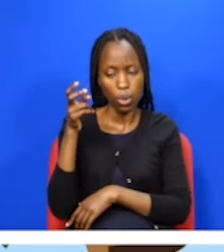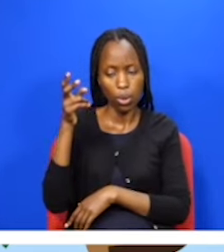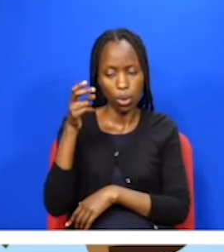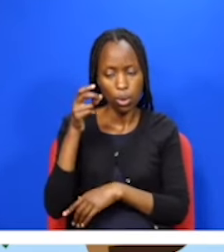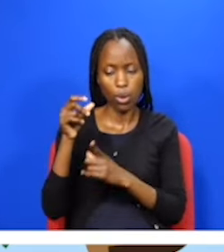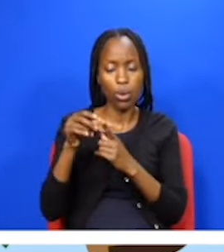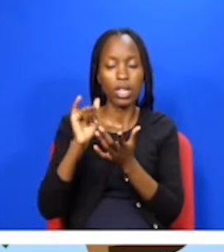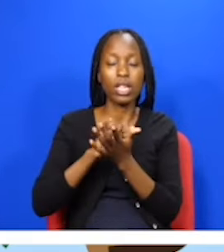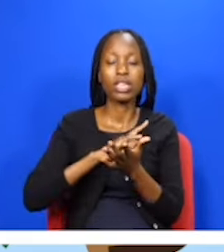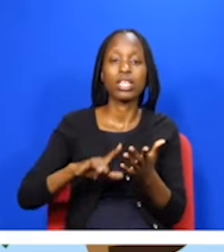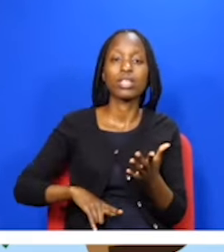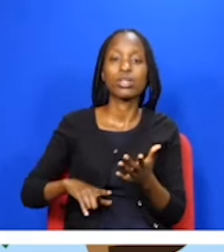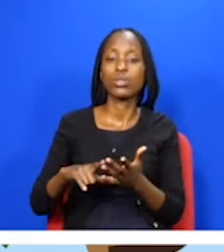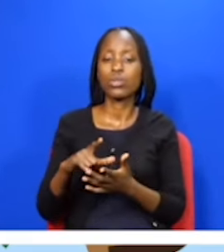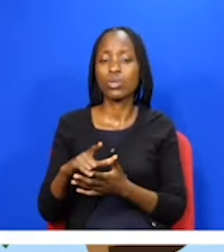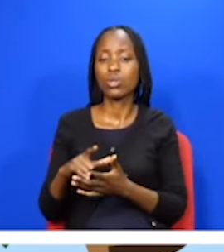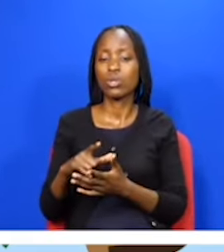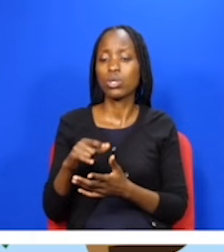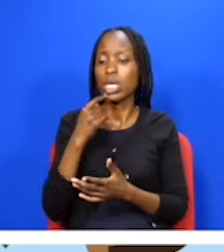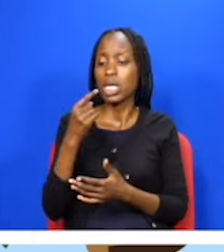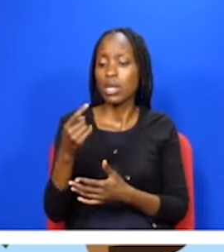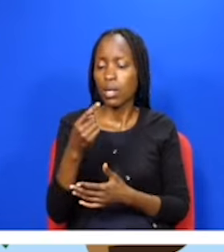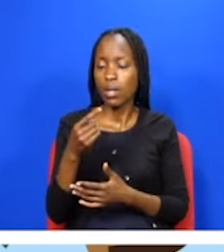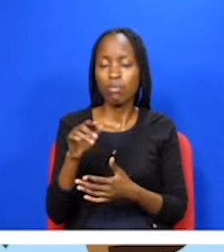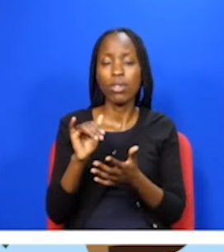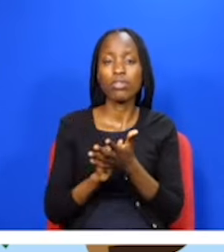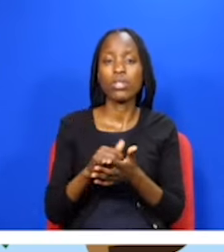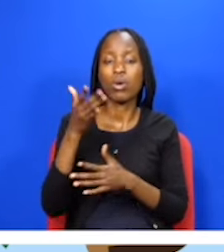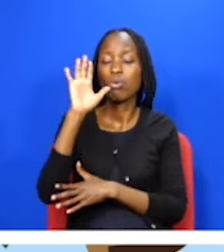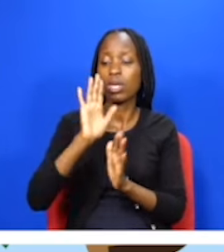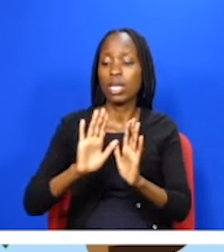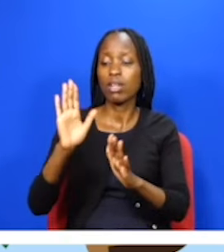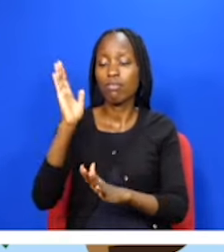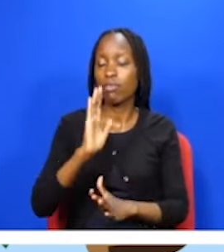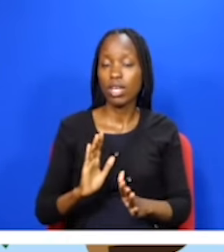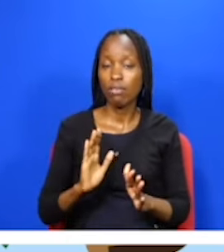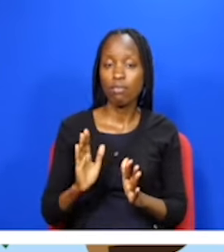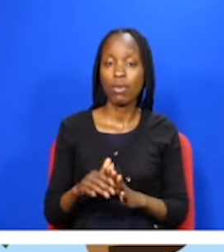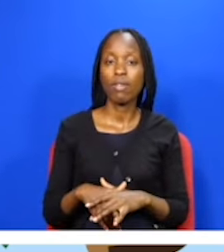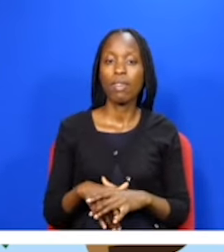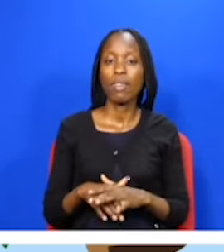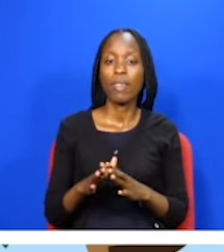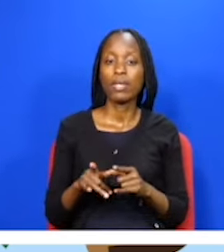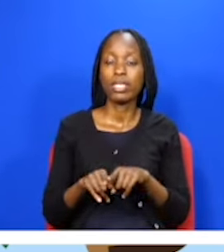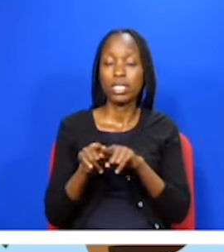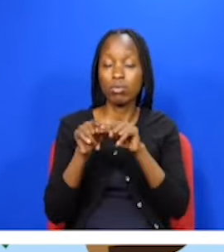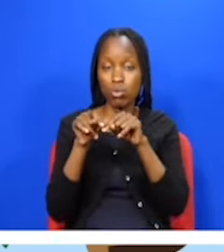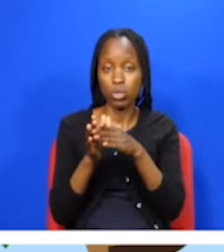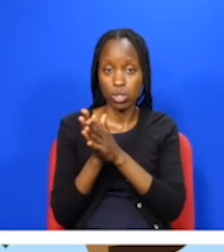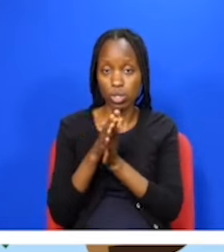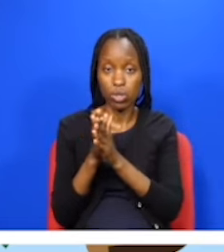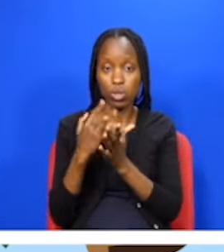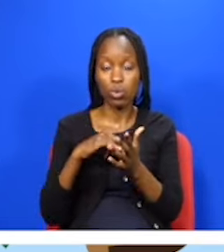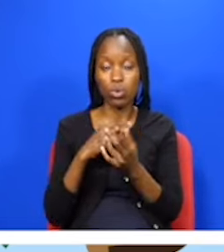God gave him, that He shall never leave him nor forsake him. And in our story today, we are seeing